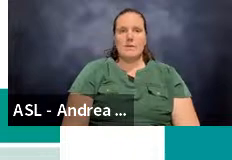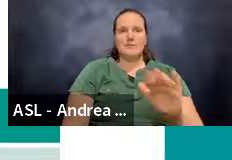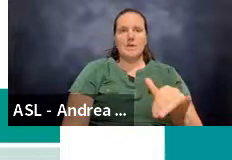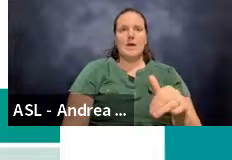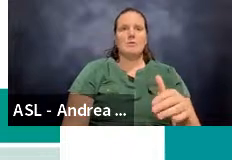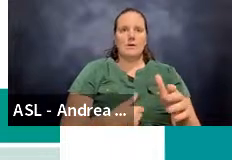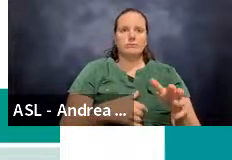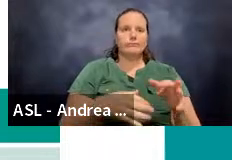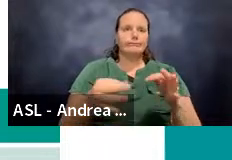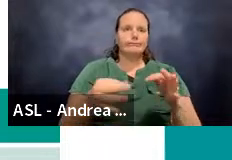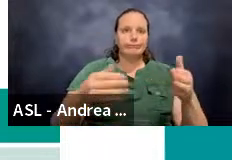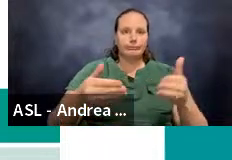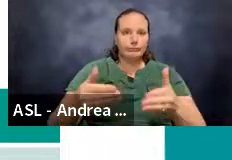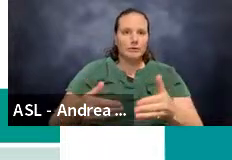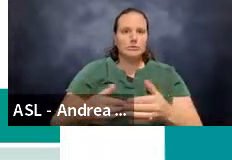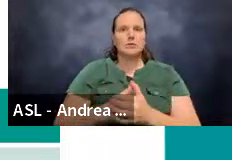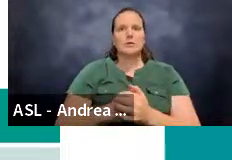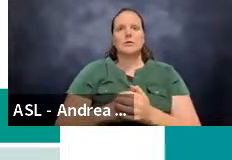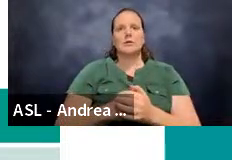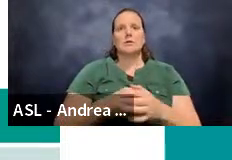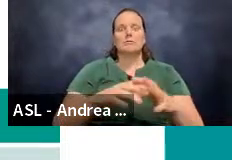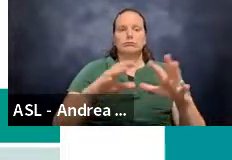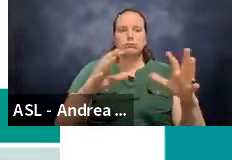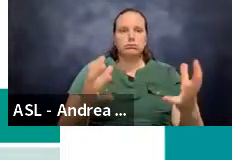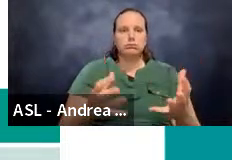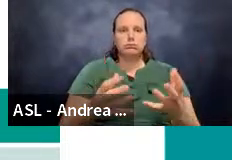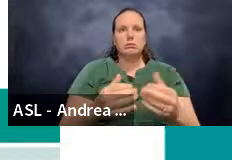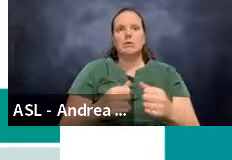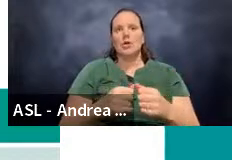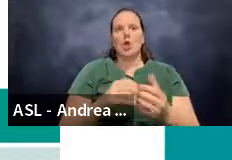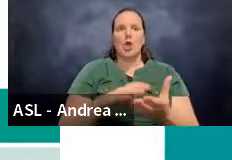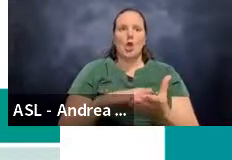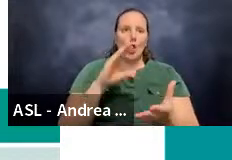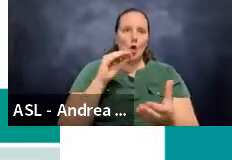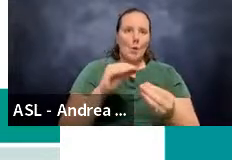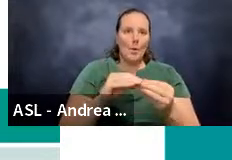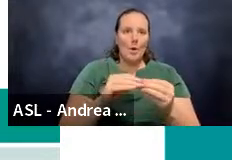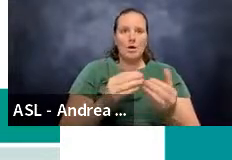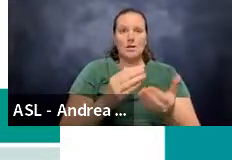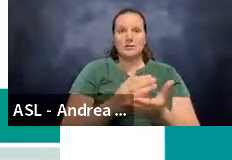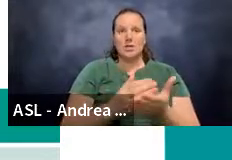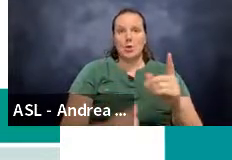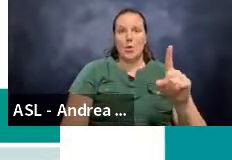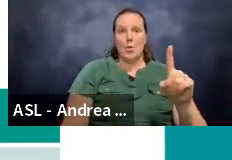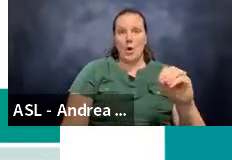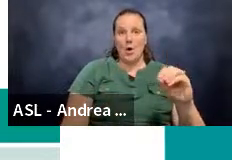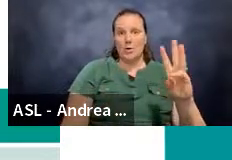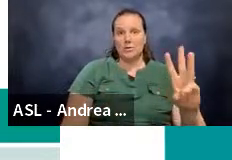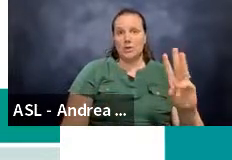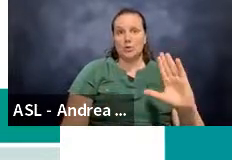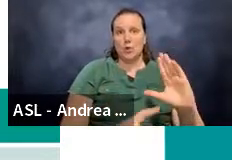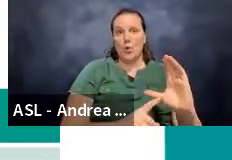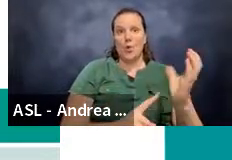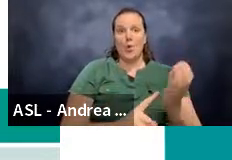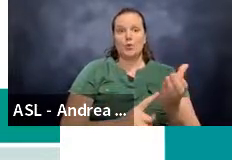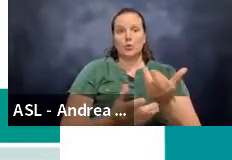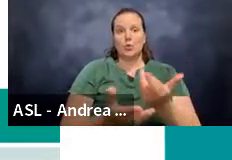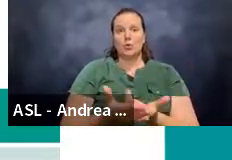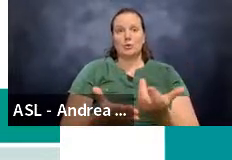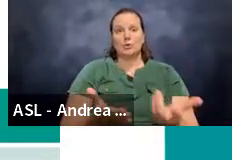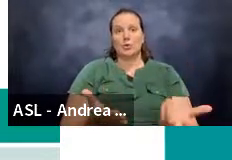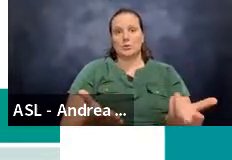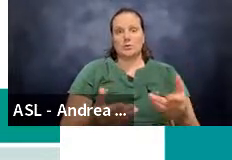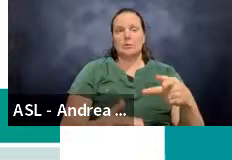update. We'll have an opportunity to roll up our sleeves and learn more about Section 106, cultural resources, and upcoming public comment